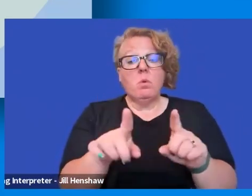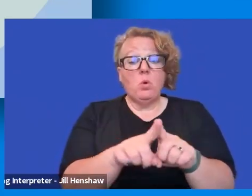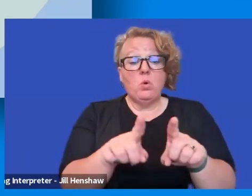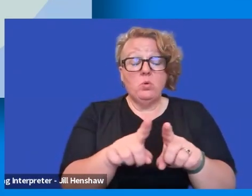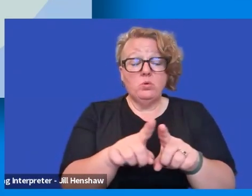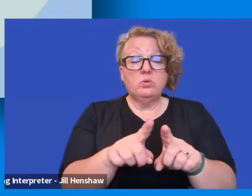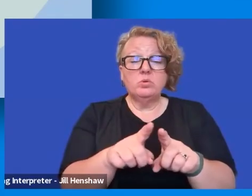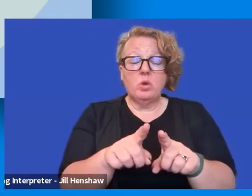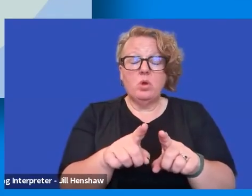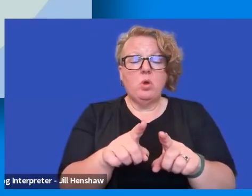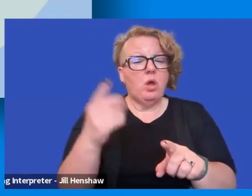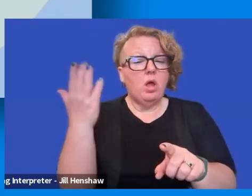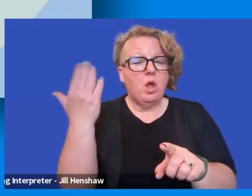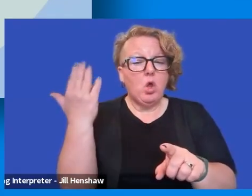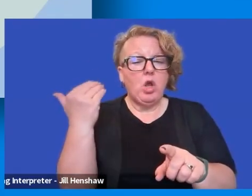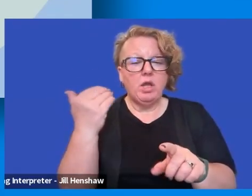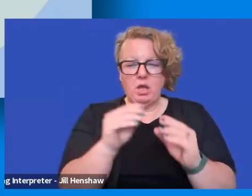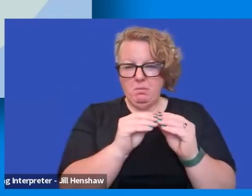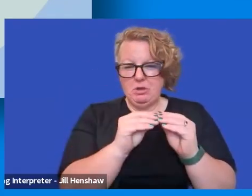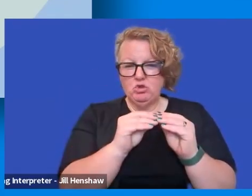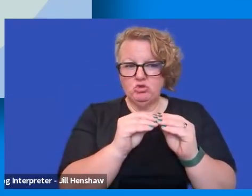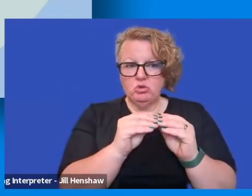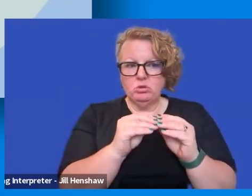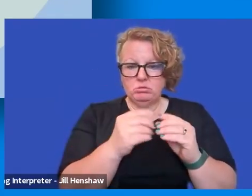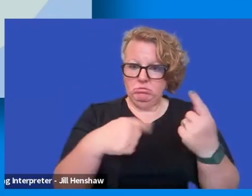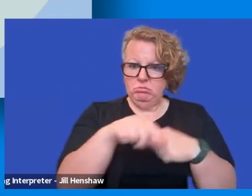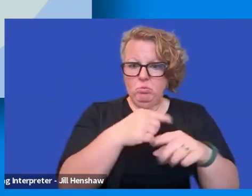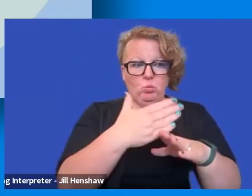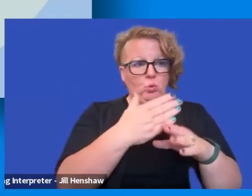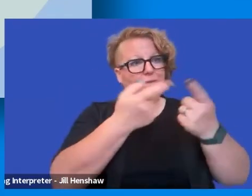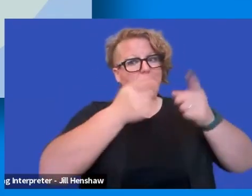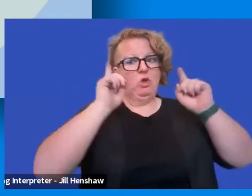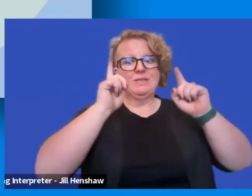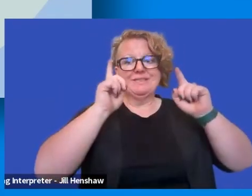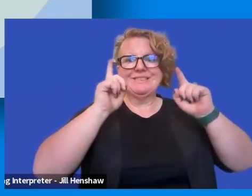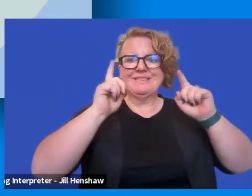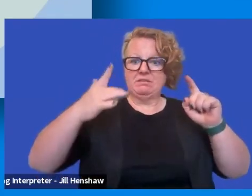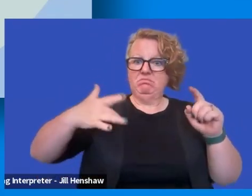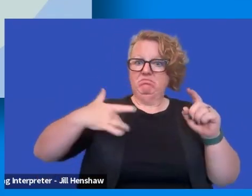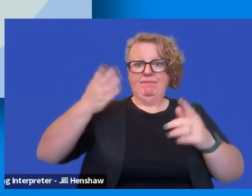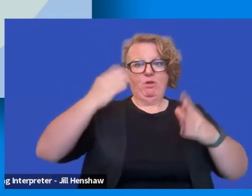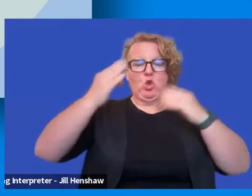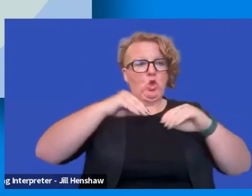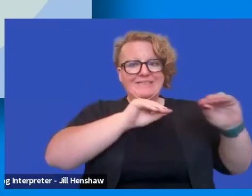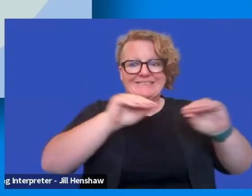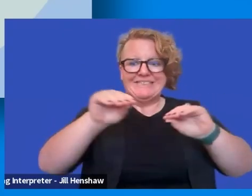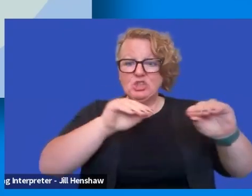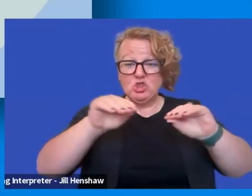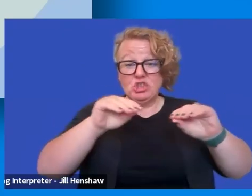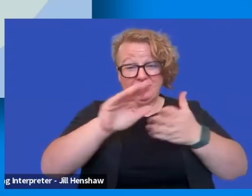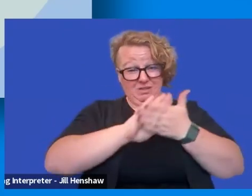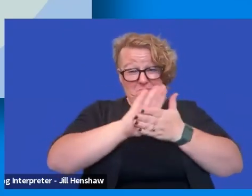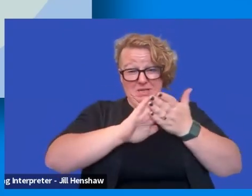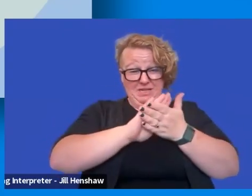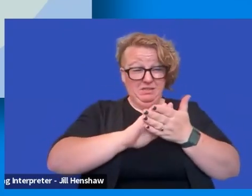to that analogy that I made earlier with our life in those of us that work in universities, our life in the learning and teaching space sees us having